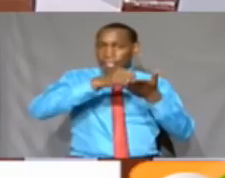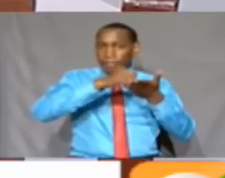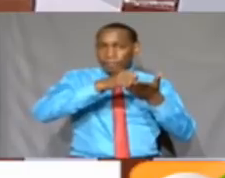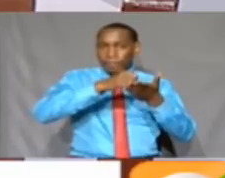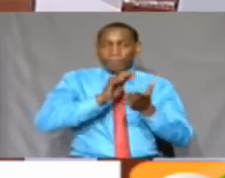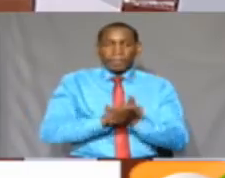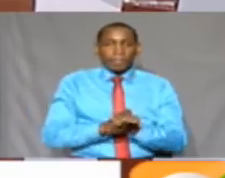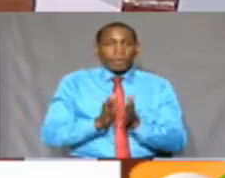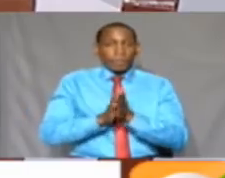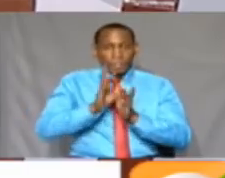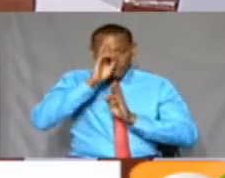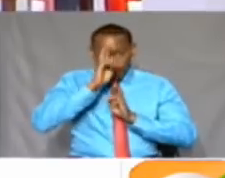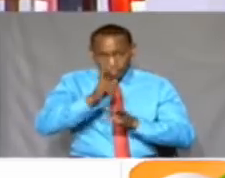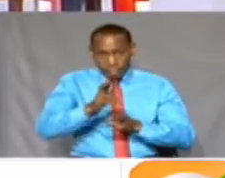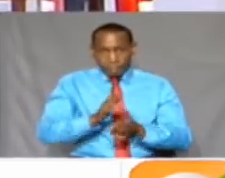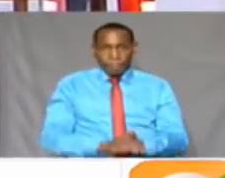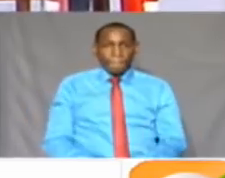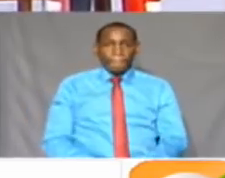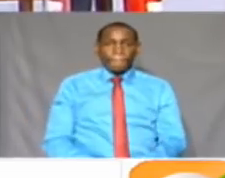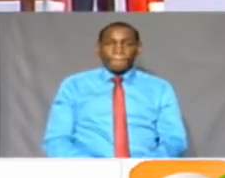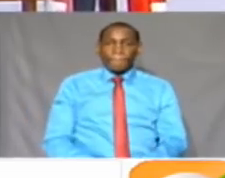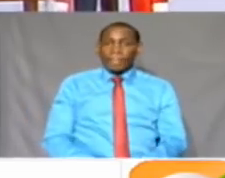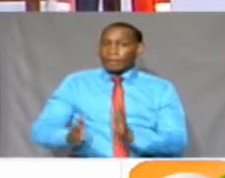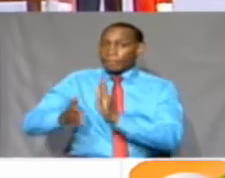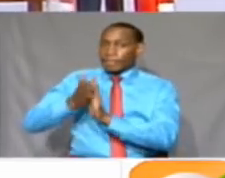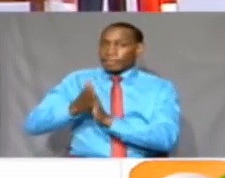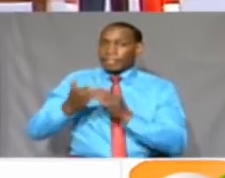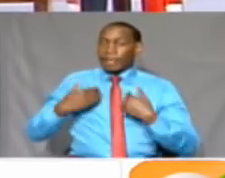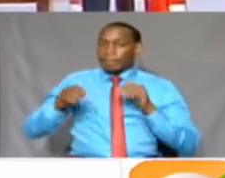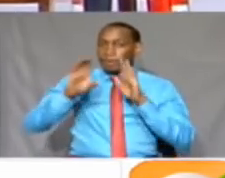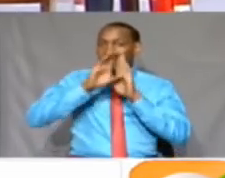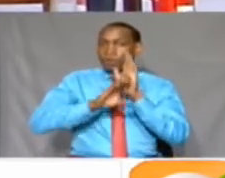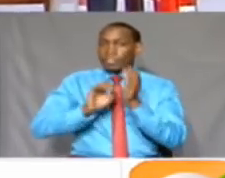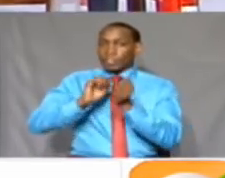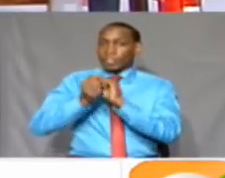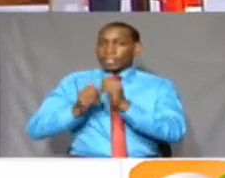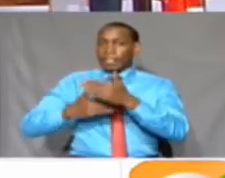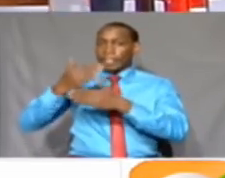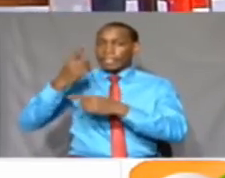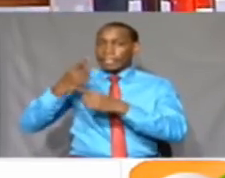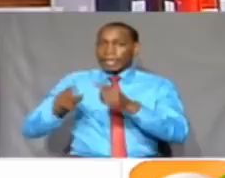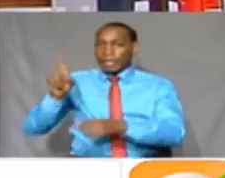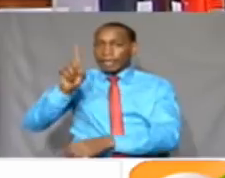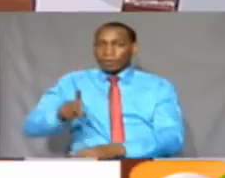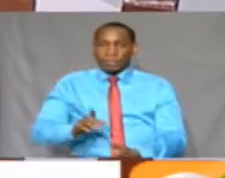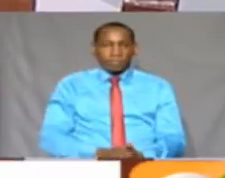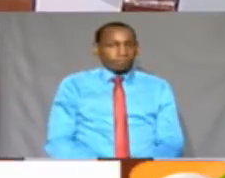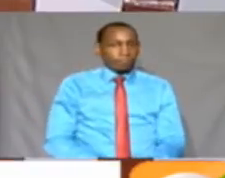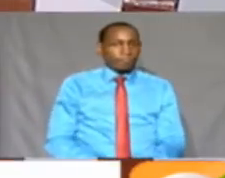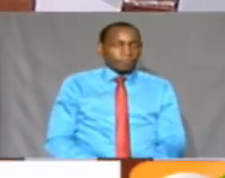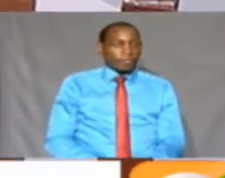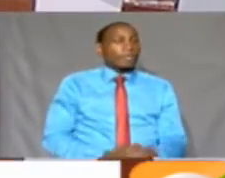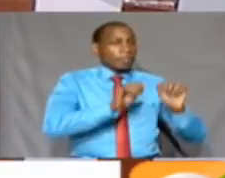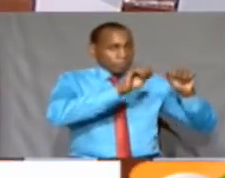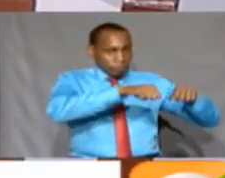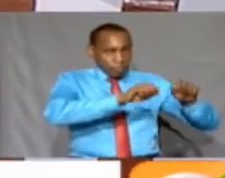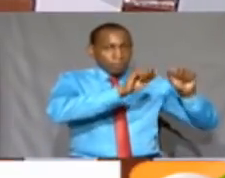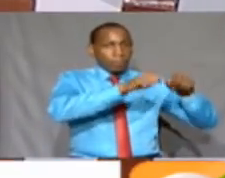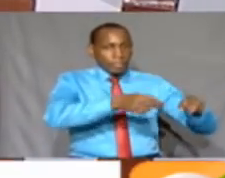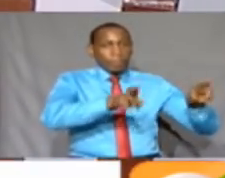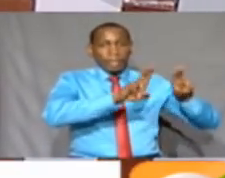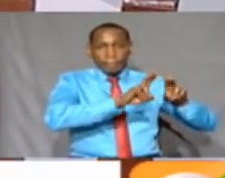due respect. Real quick, will there be a referendum next year? I highly suspect so. Mm.